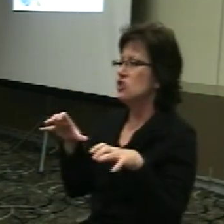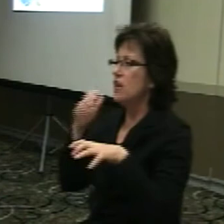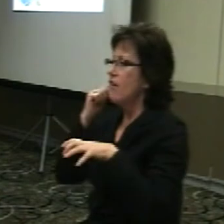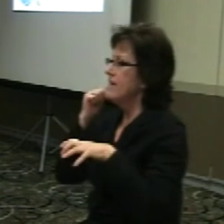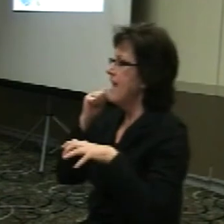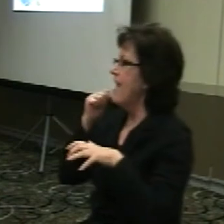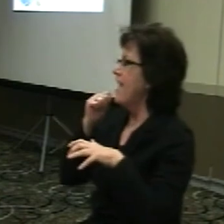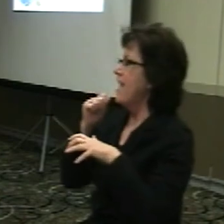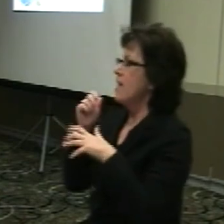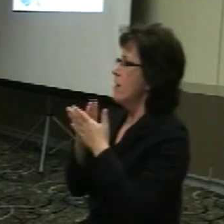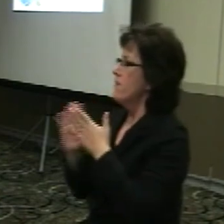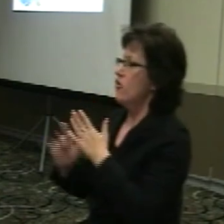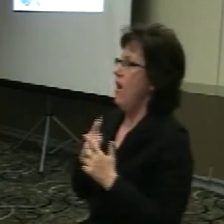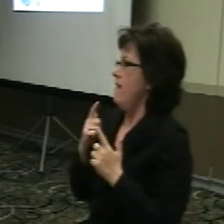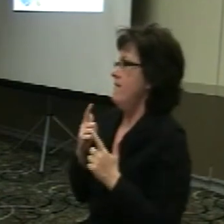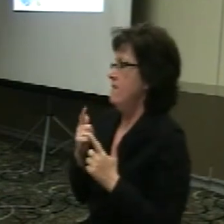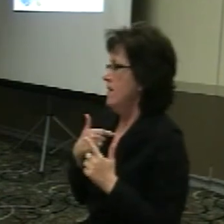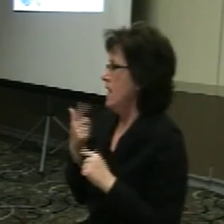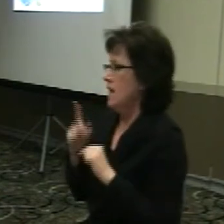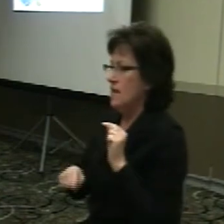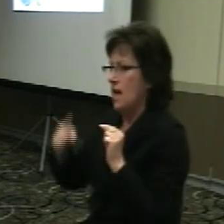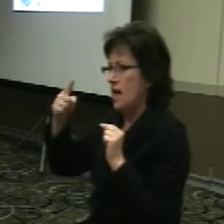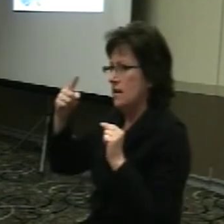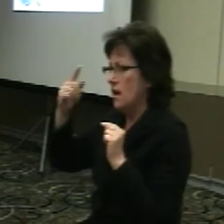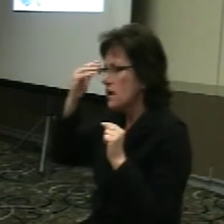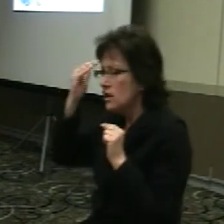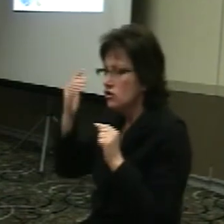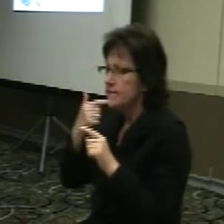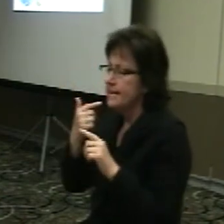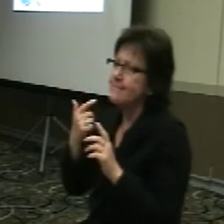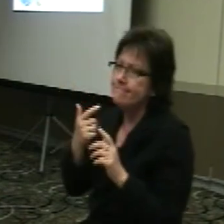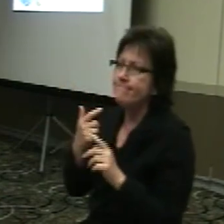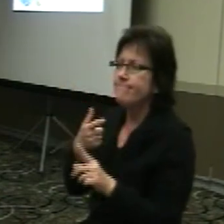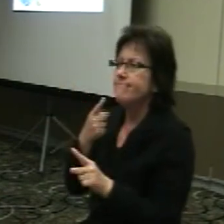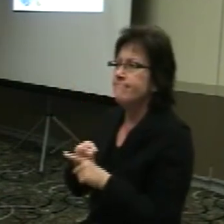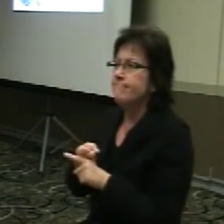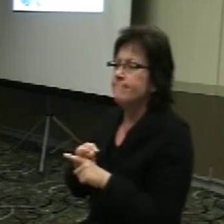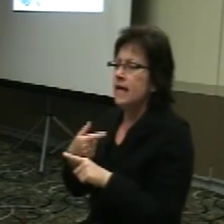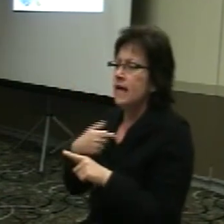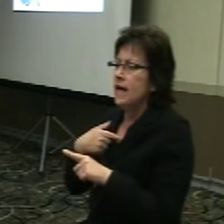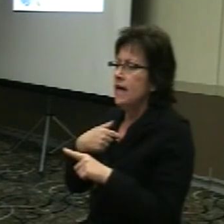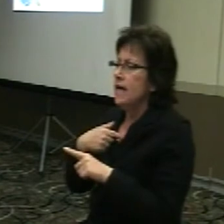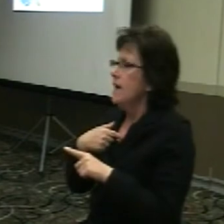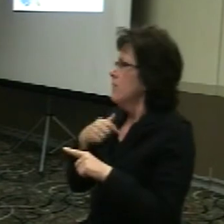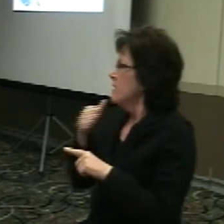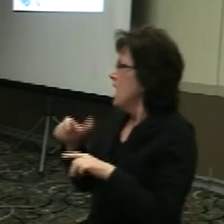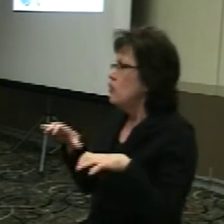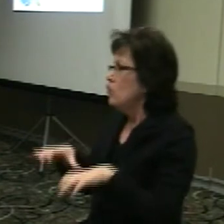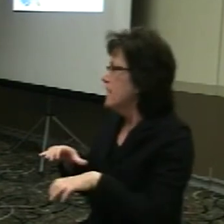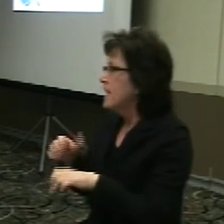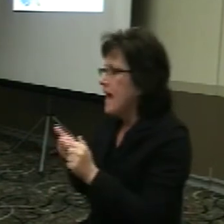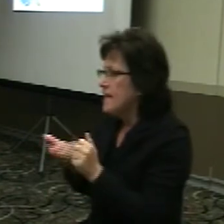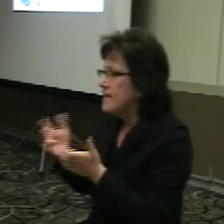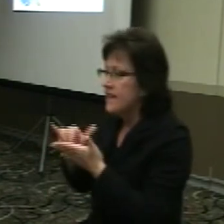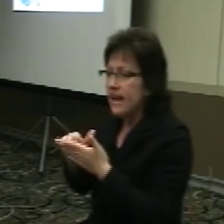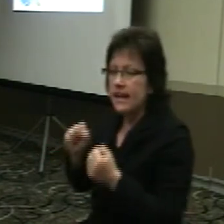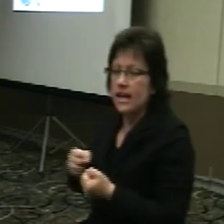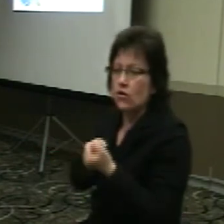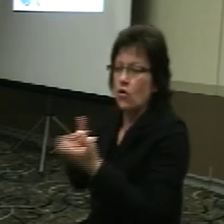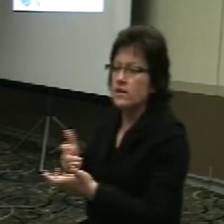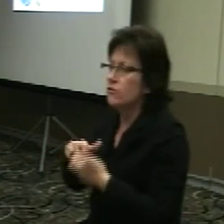that I can't consciously say, oh yeah, you're right, I'm not doing anything that would create a